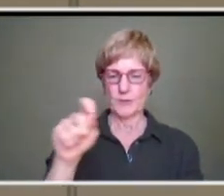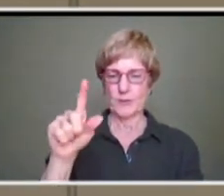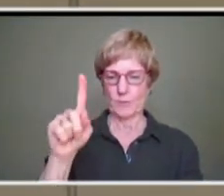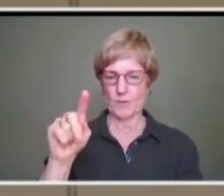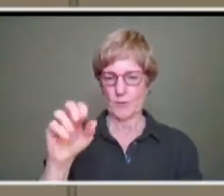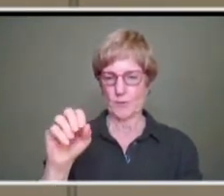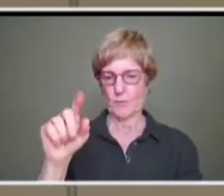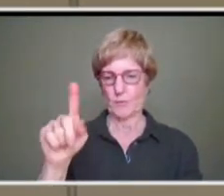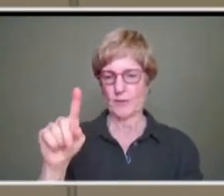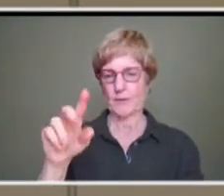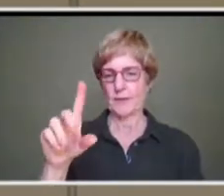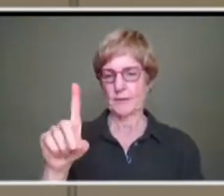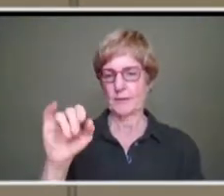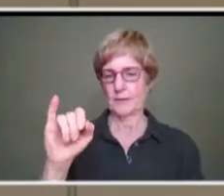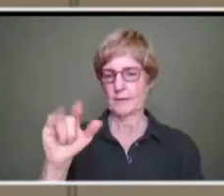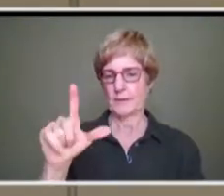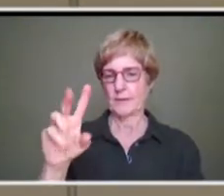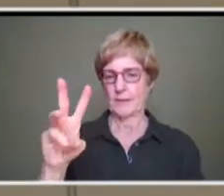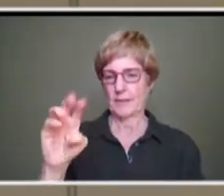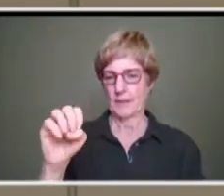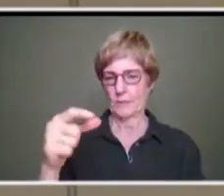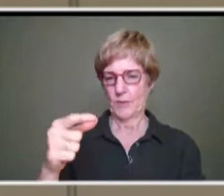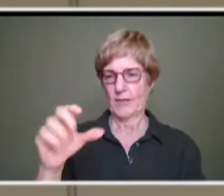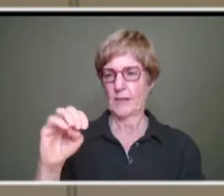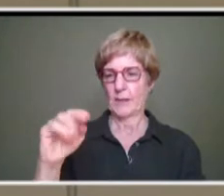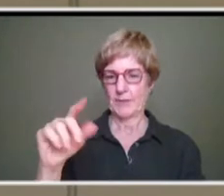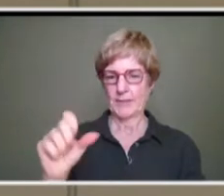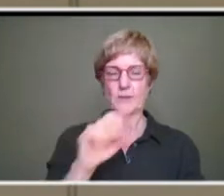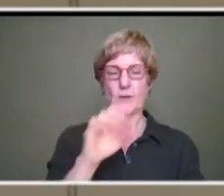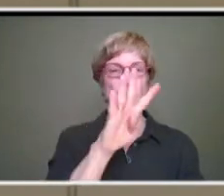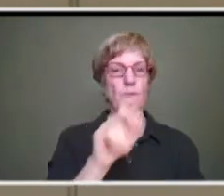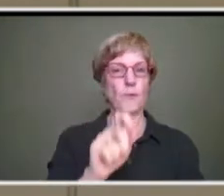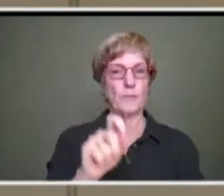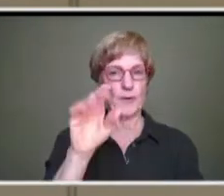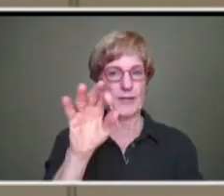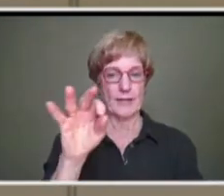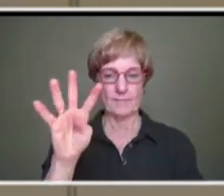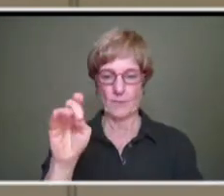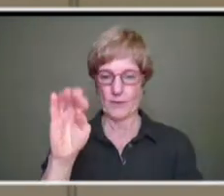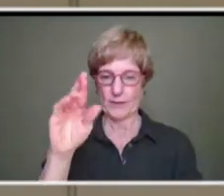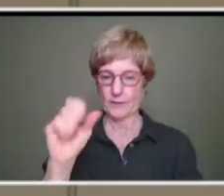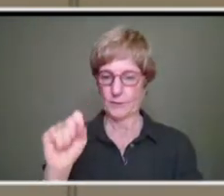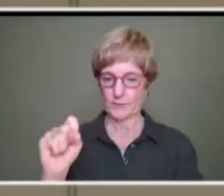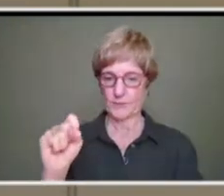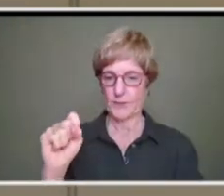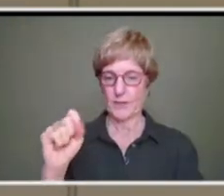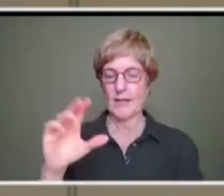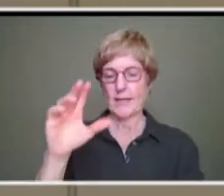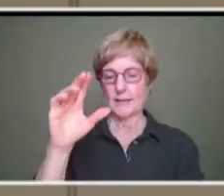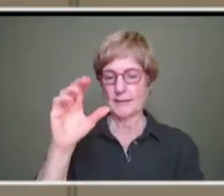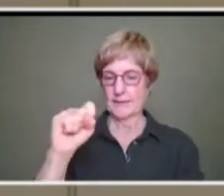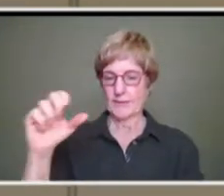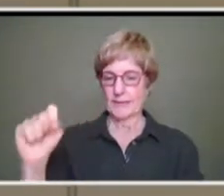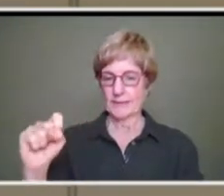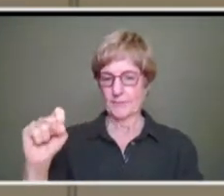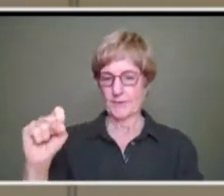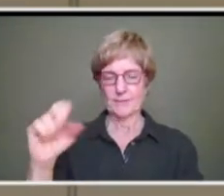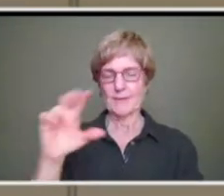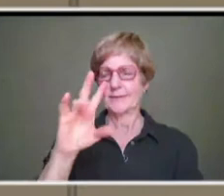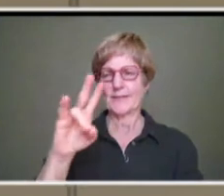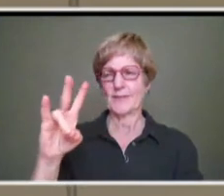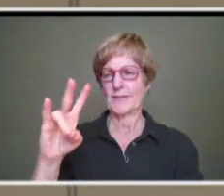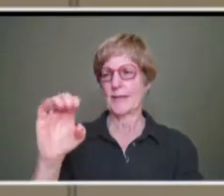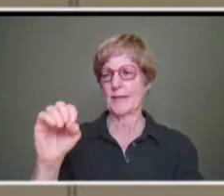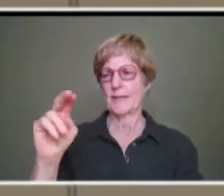dilweg companies uh located on approximately 4.94 Acres located along the southwest side of 77 Center Drive East of